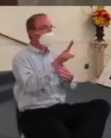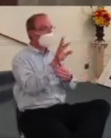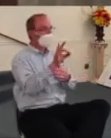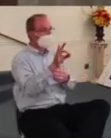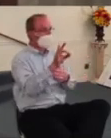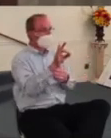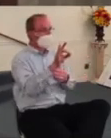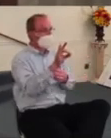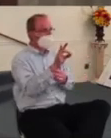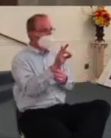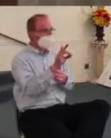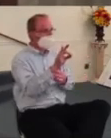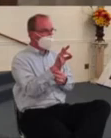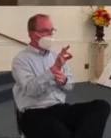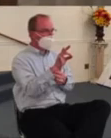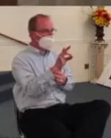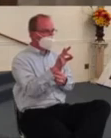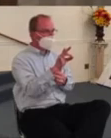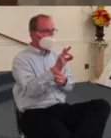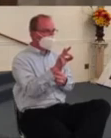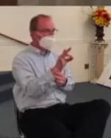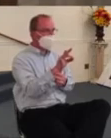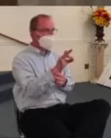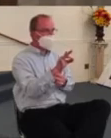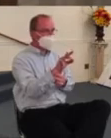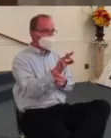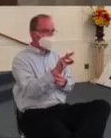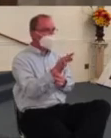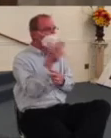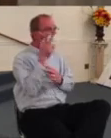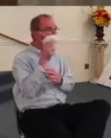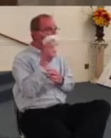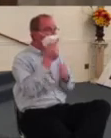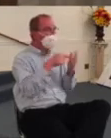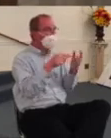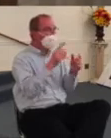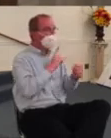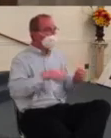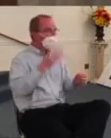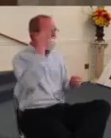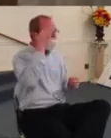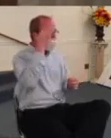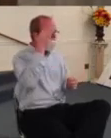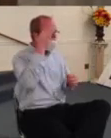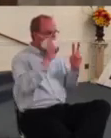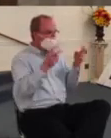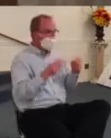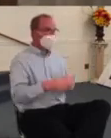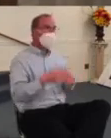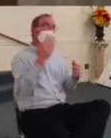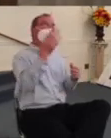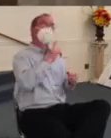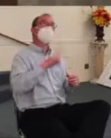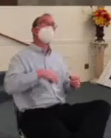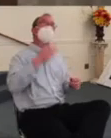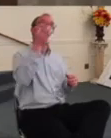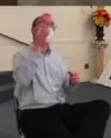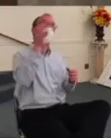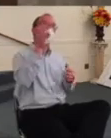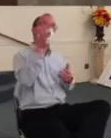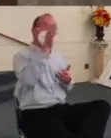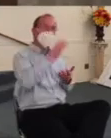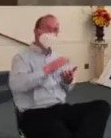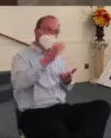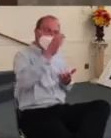knew. O Lord, you have searched me and known me. You know when I sit